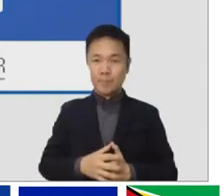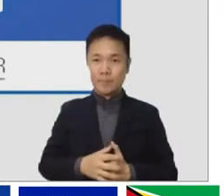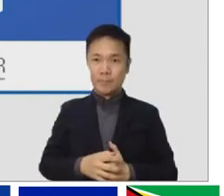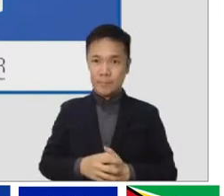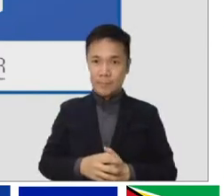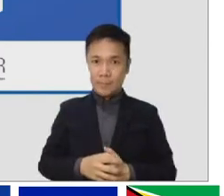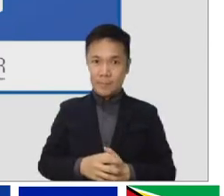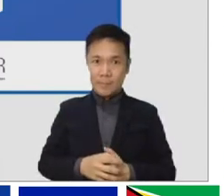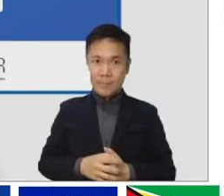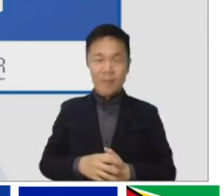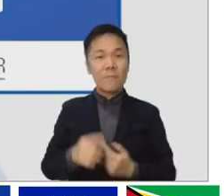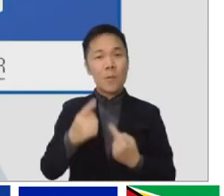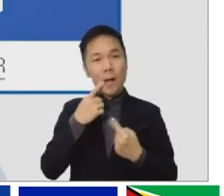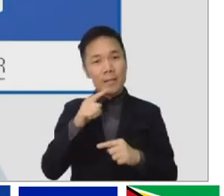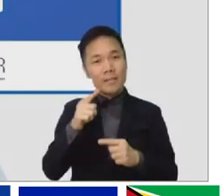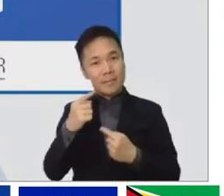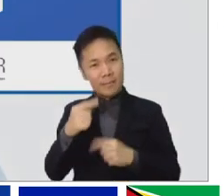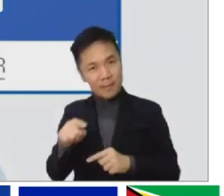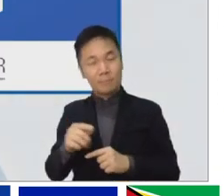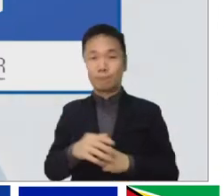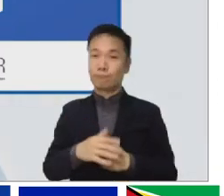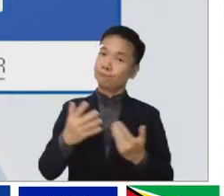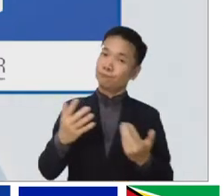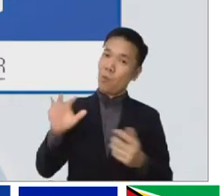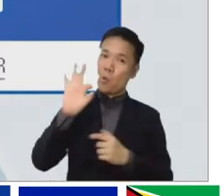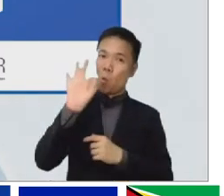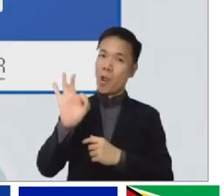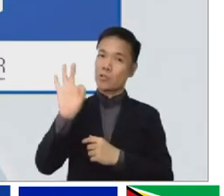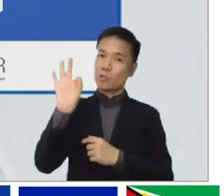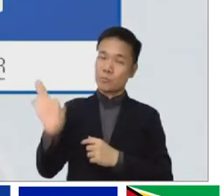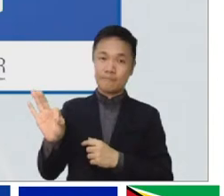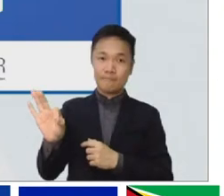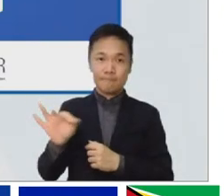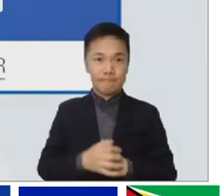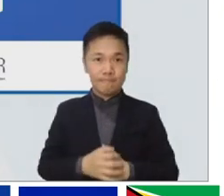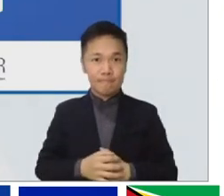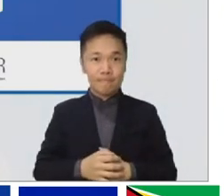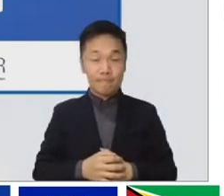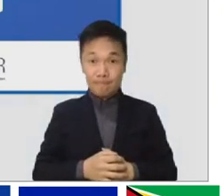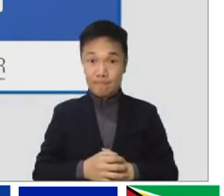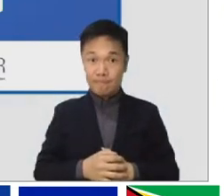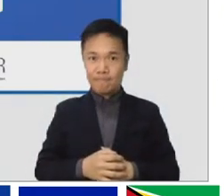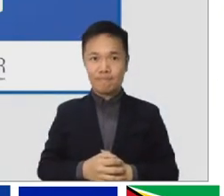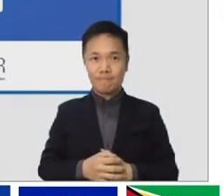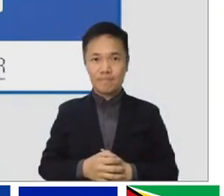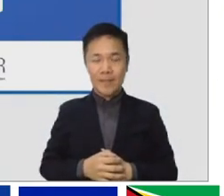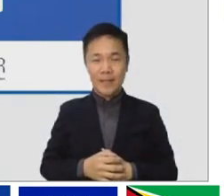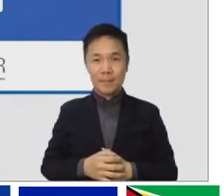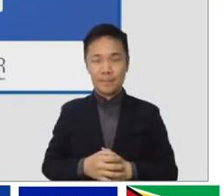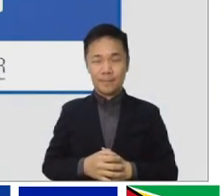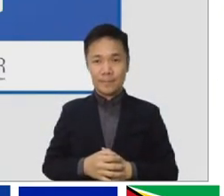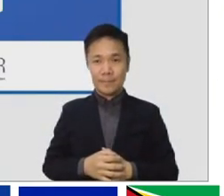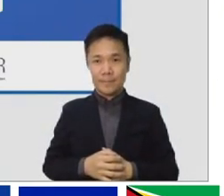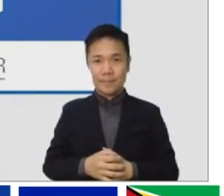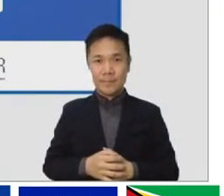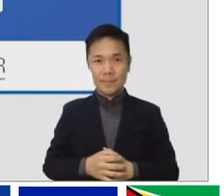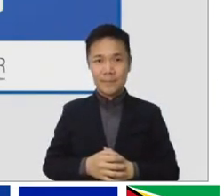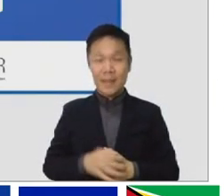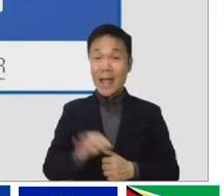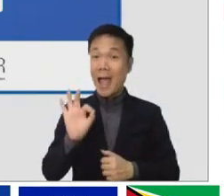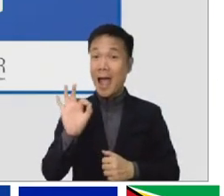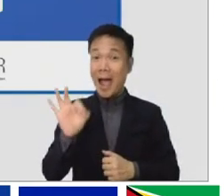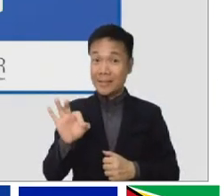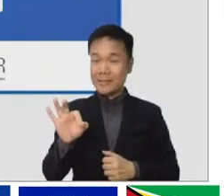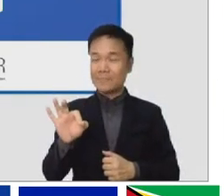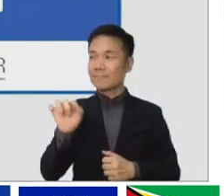for the questions that we will be asking. And then you will have the possibility, according to your voting,